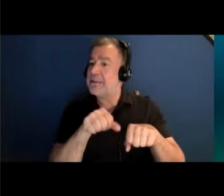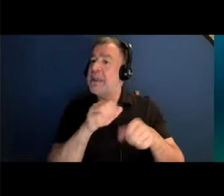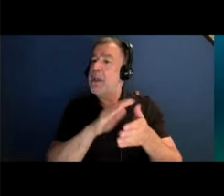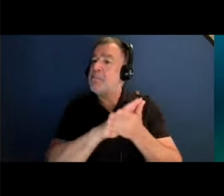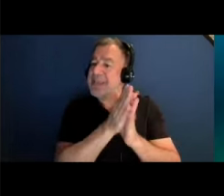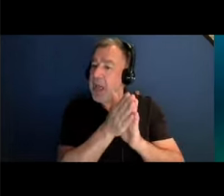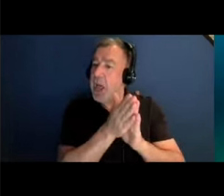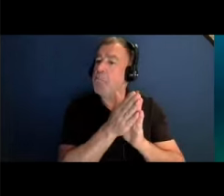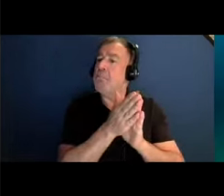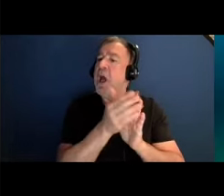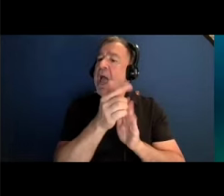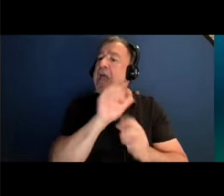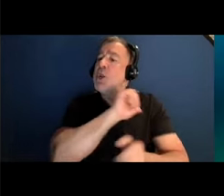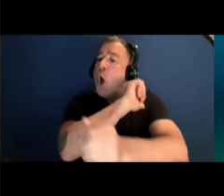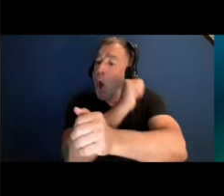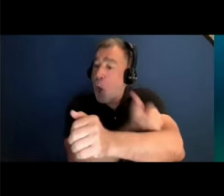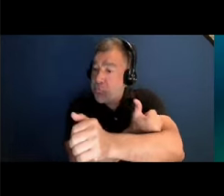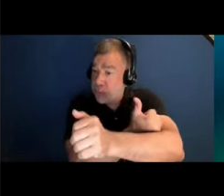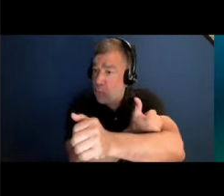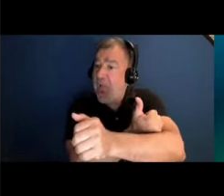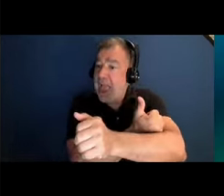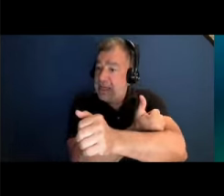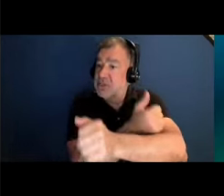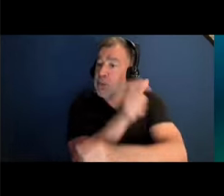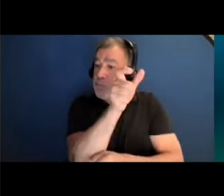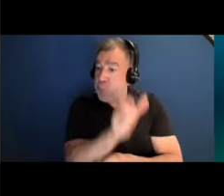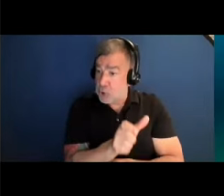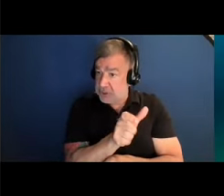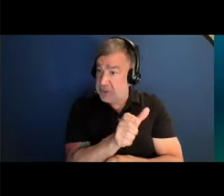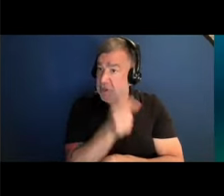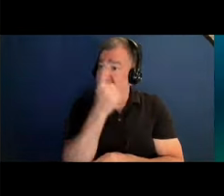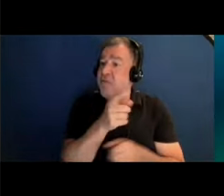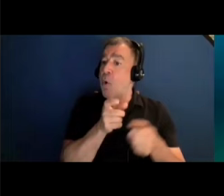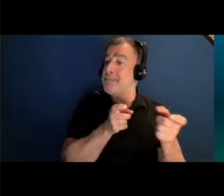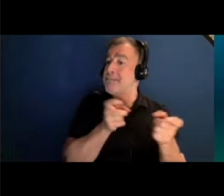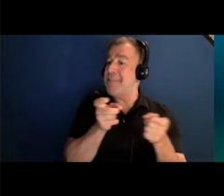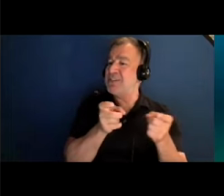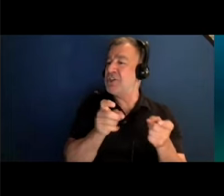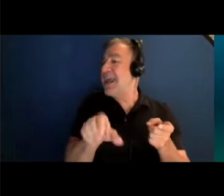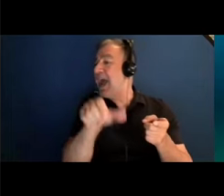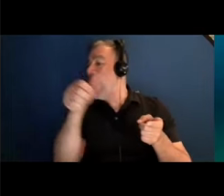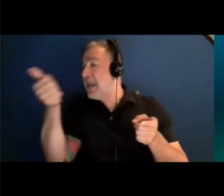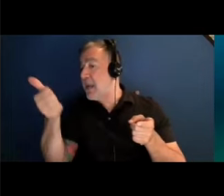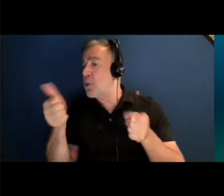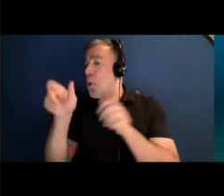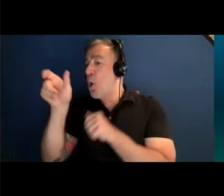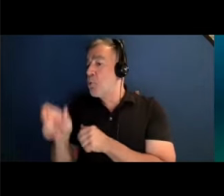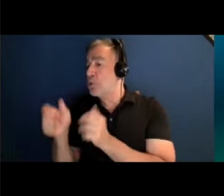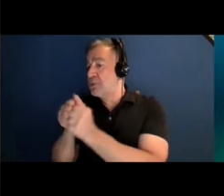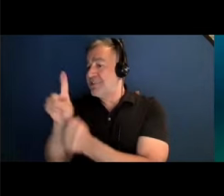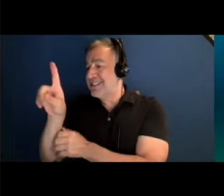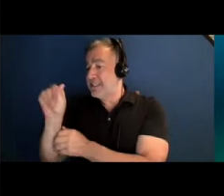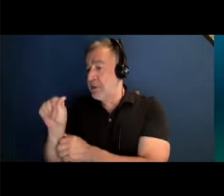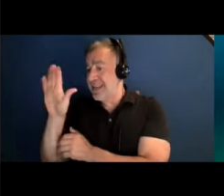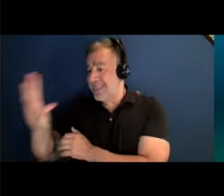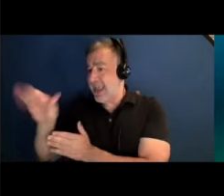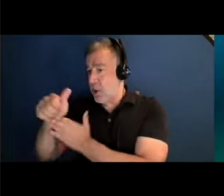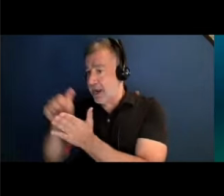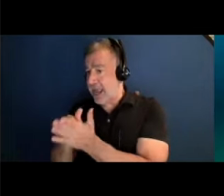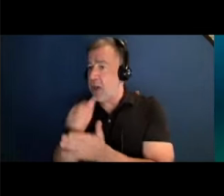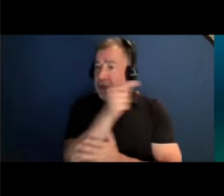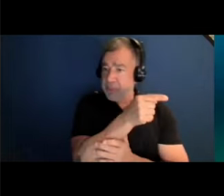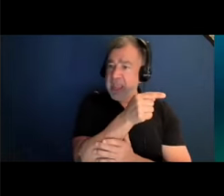individuals who need support in managing their ABLE account. And this webinar that will be on